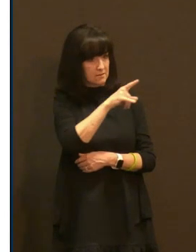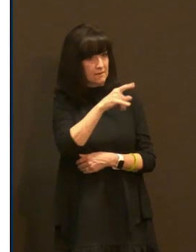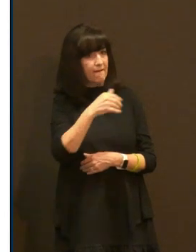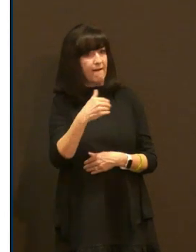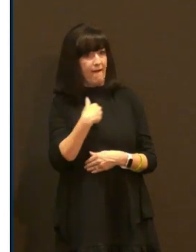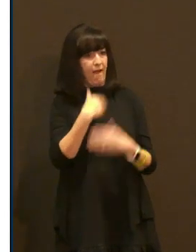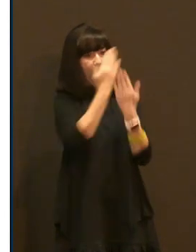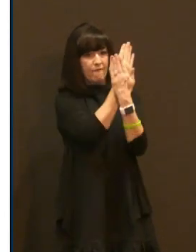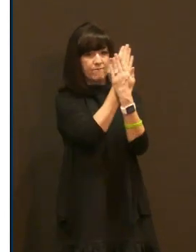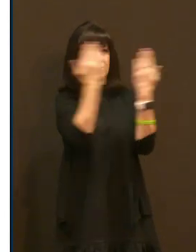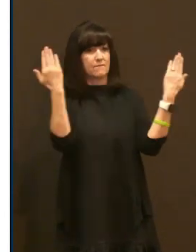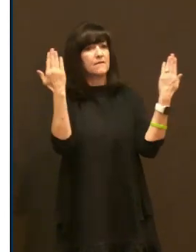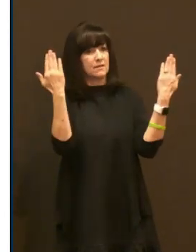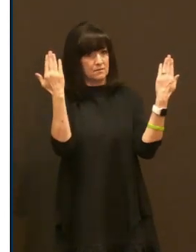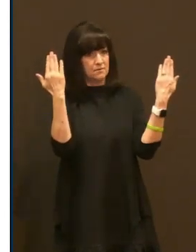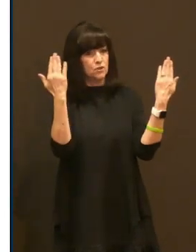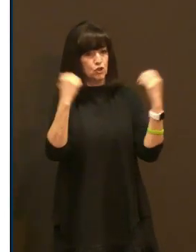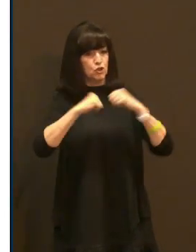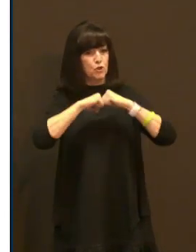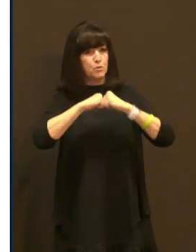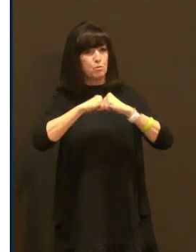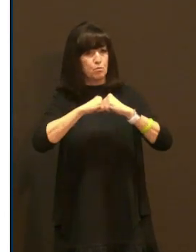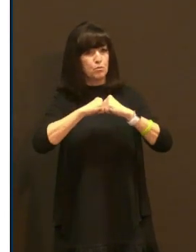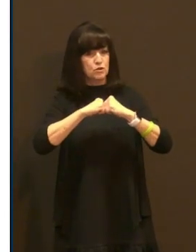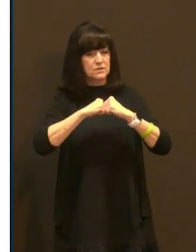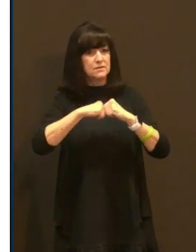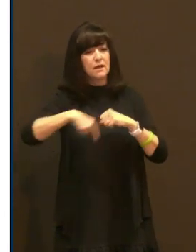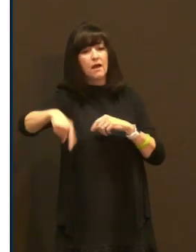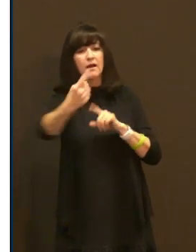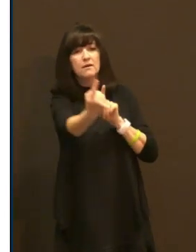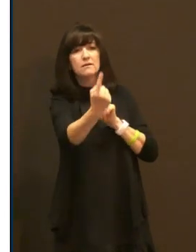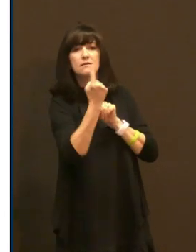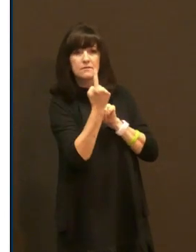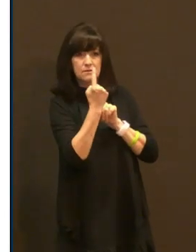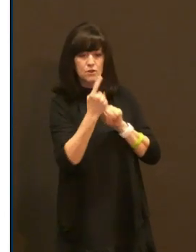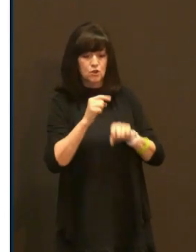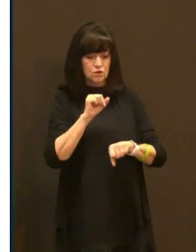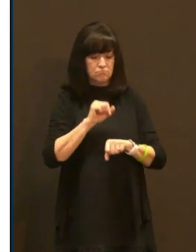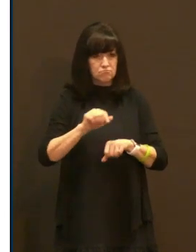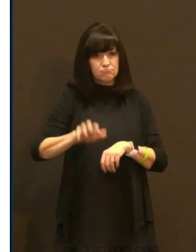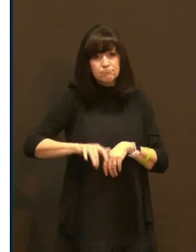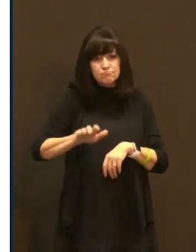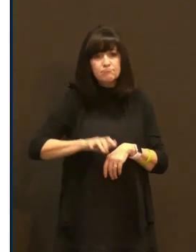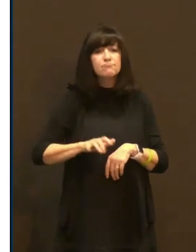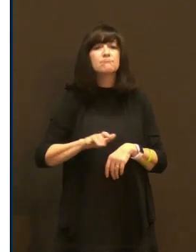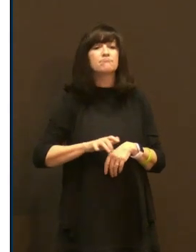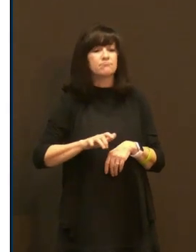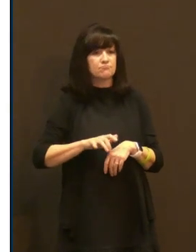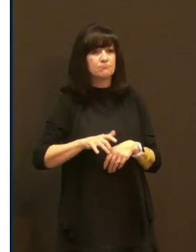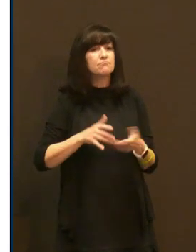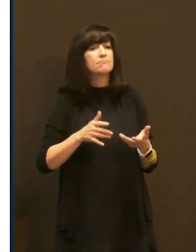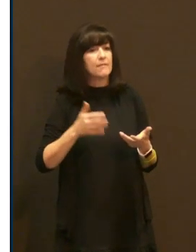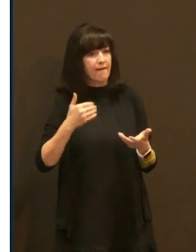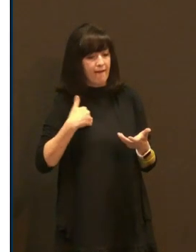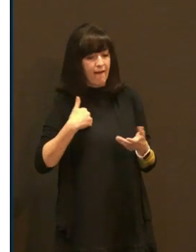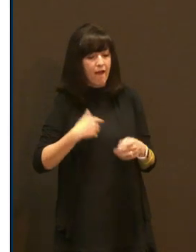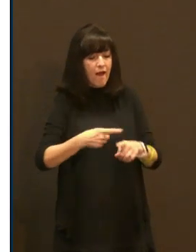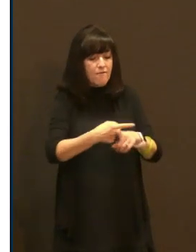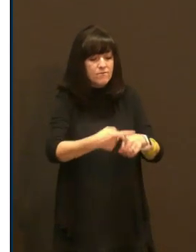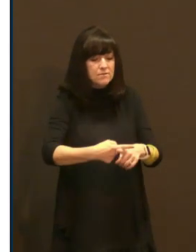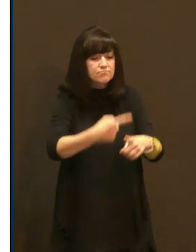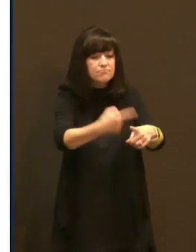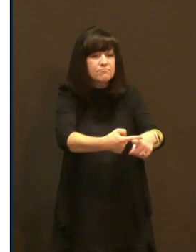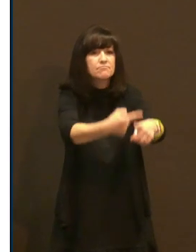plexiglass shields protecting customers from cashiers, and They had the markings on the pavement. Just